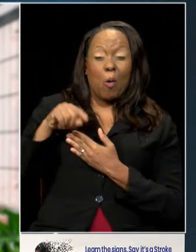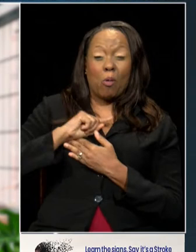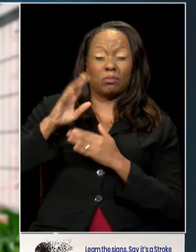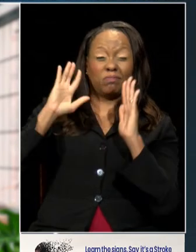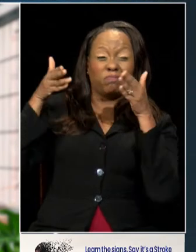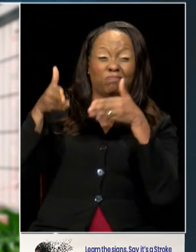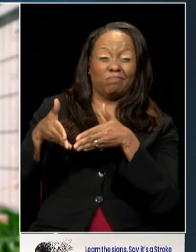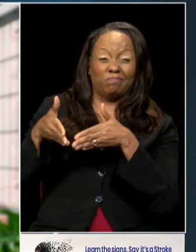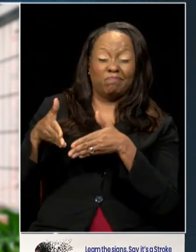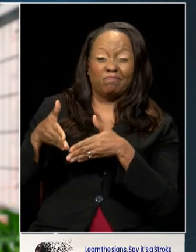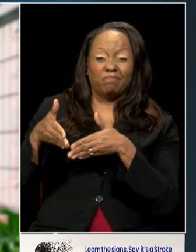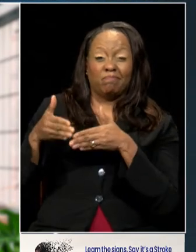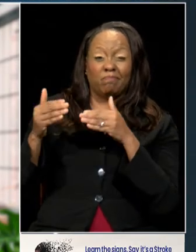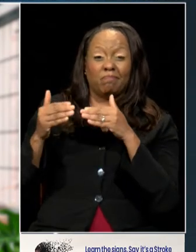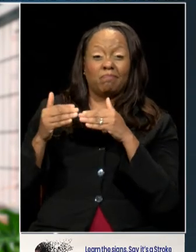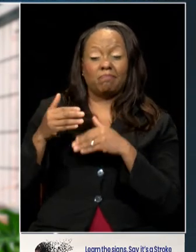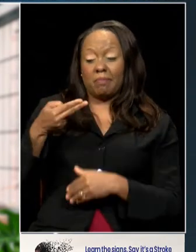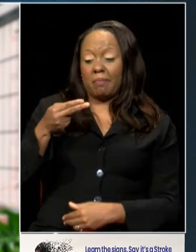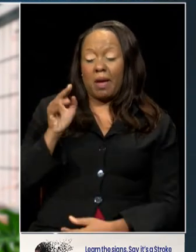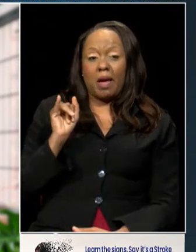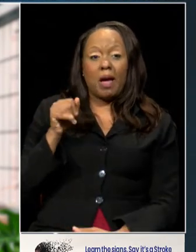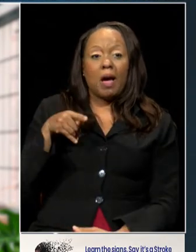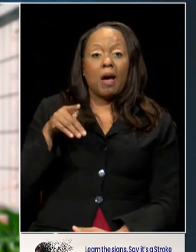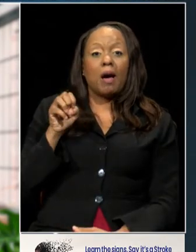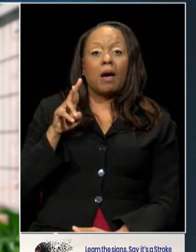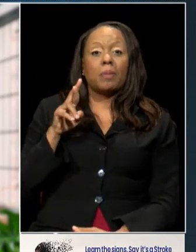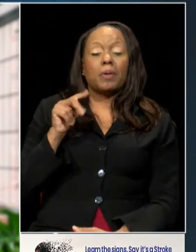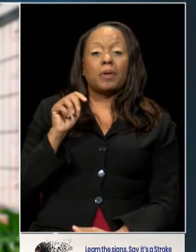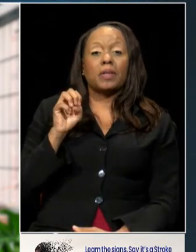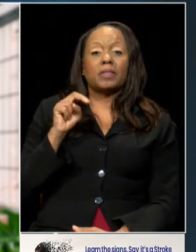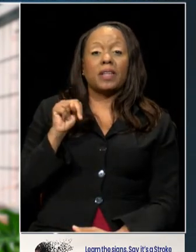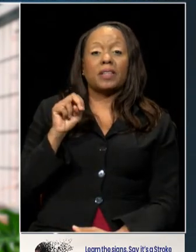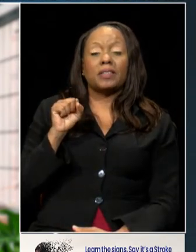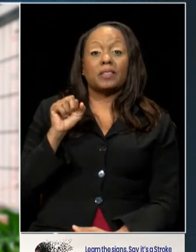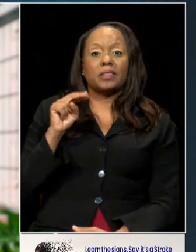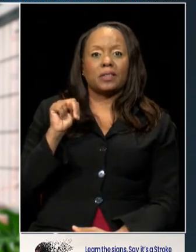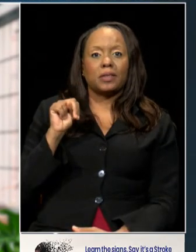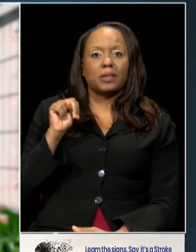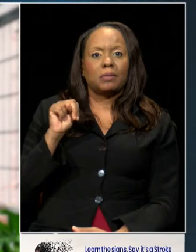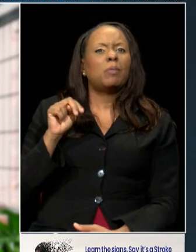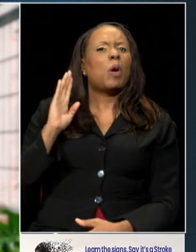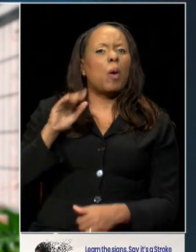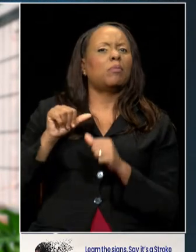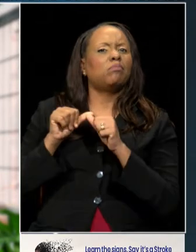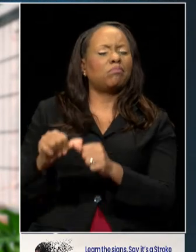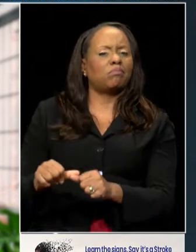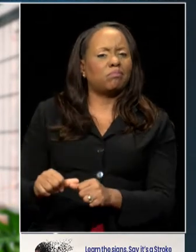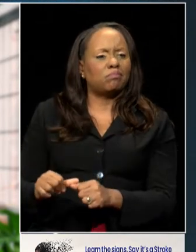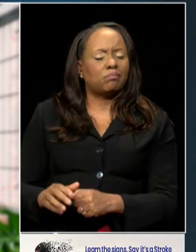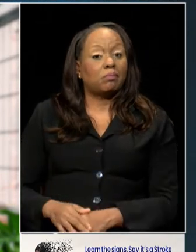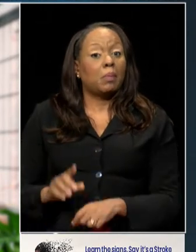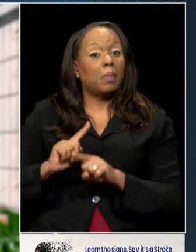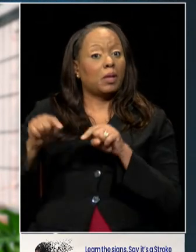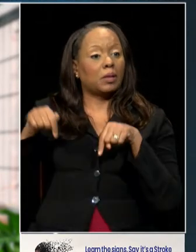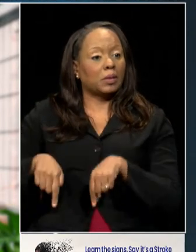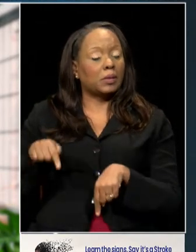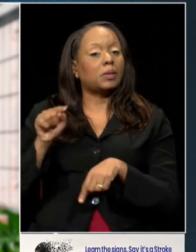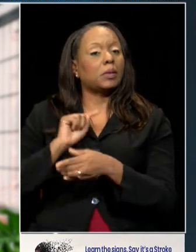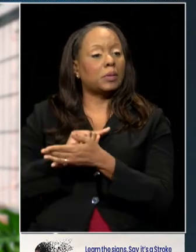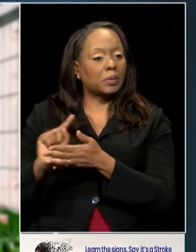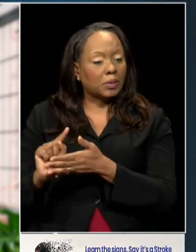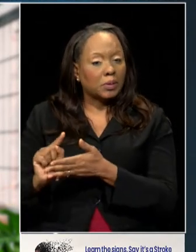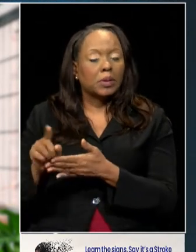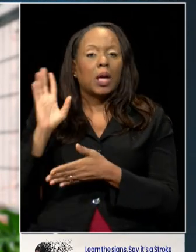hypertension. And this week, we continue with hypertension, this time not so much looking at the behavioral change